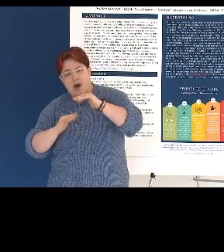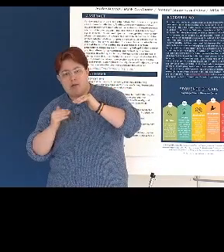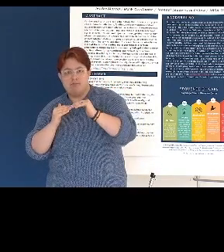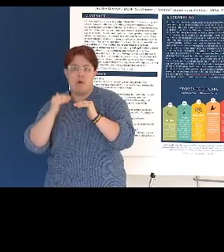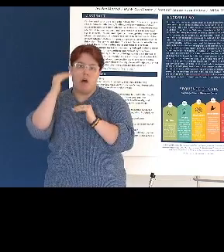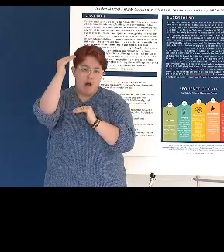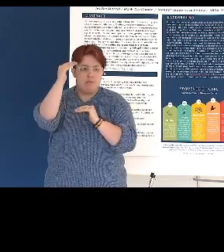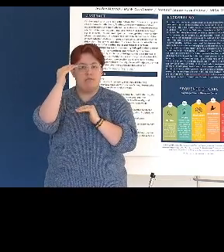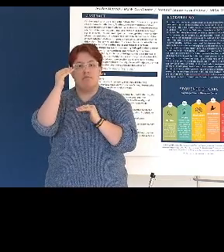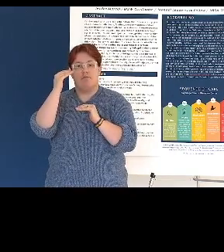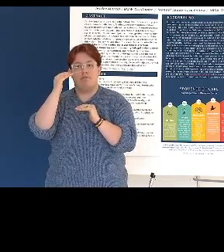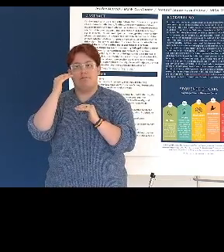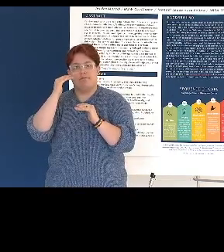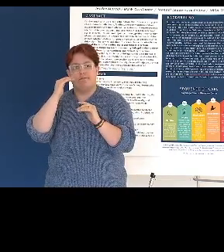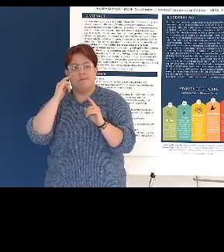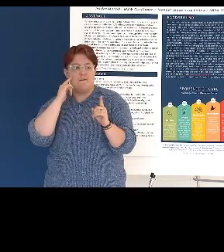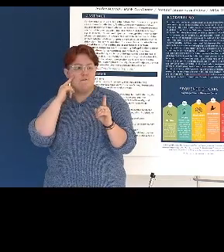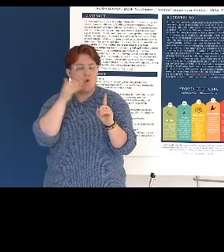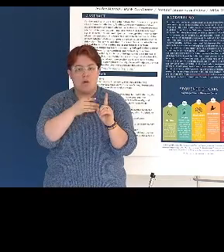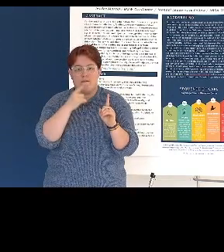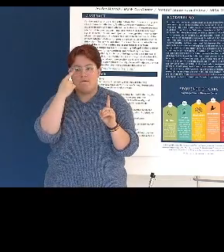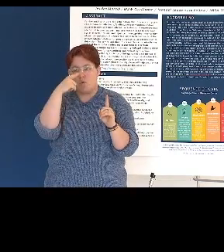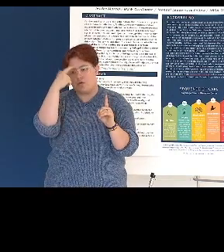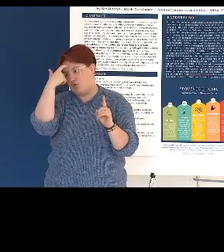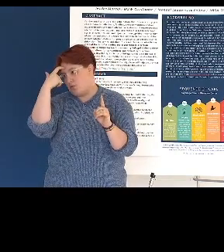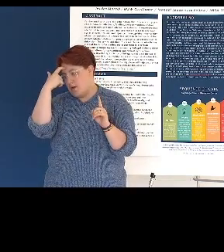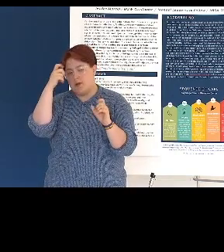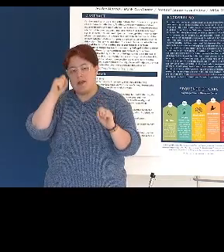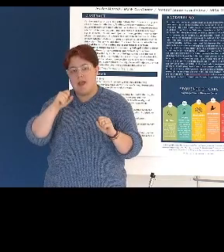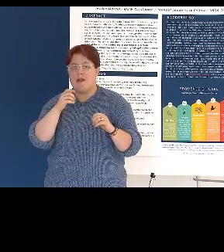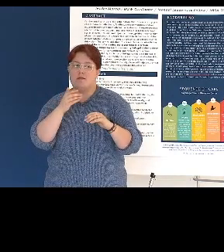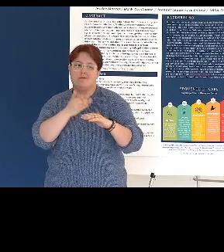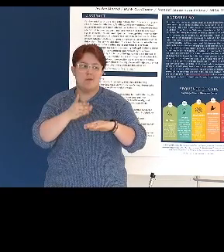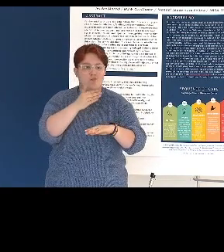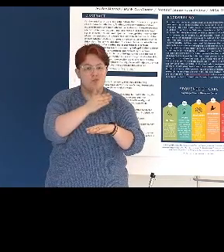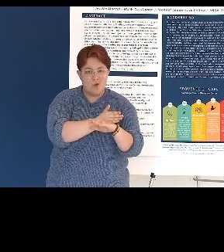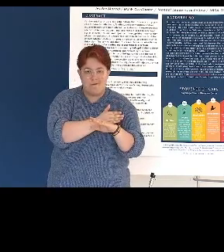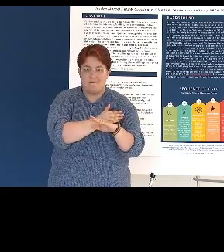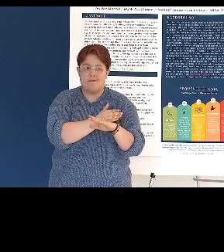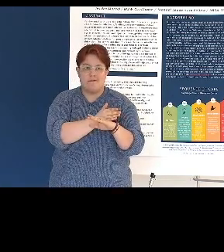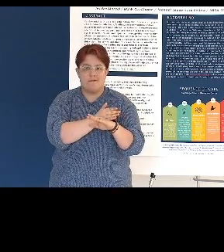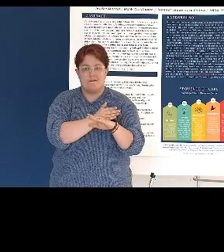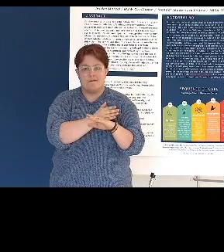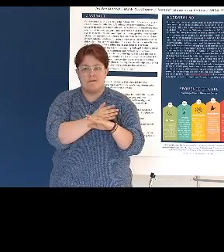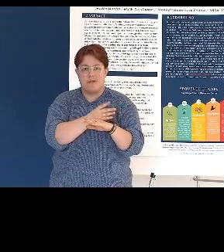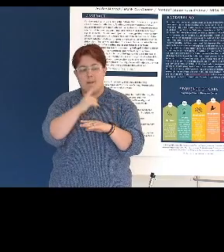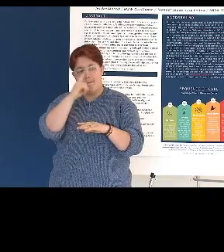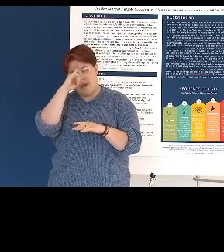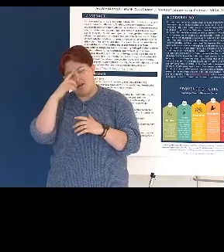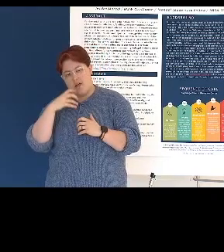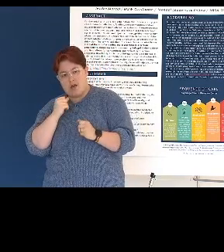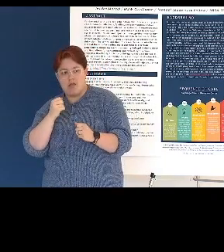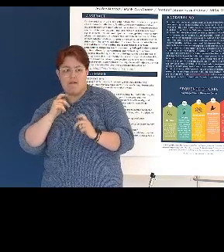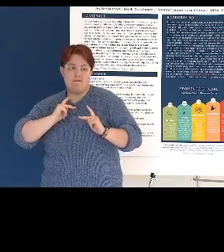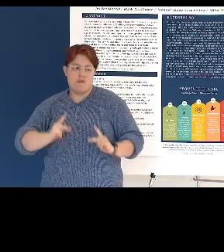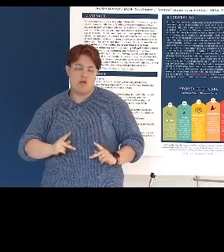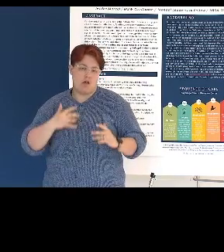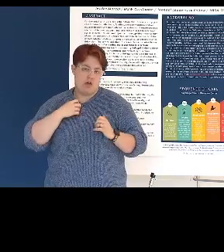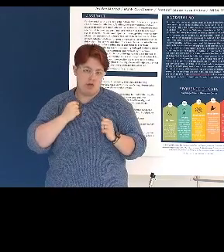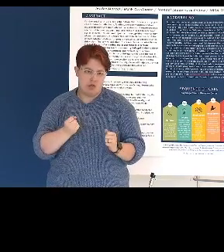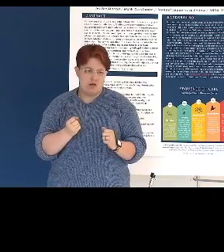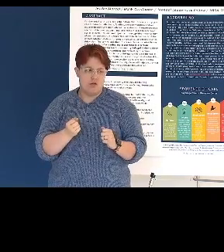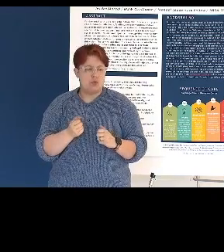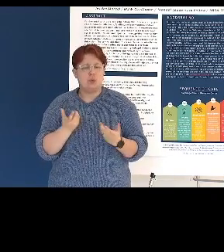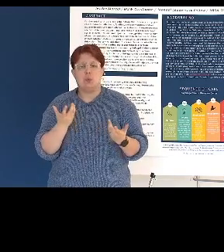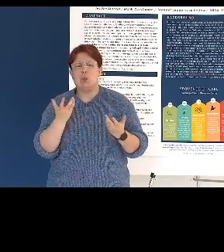trauma, individuals can experience improved outcomes in both mental and physical health. So, what is